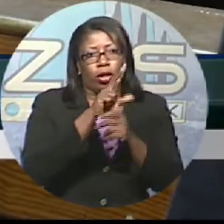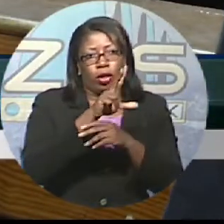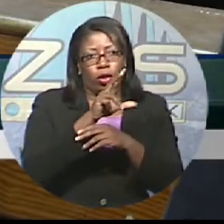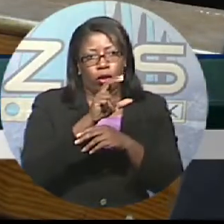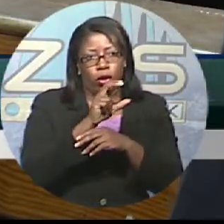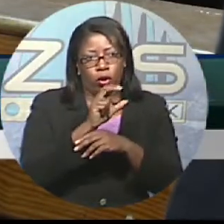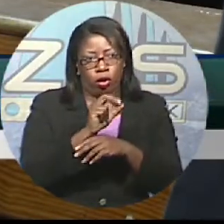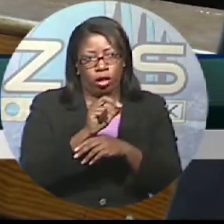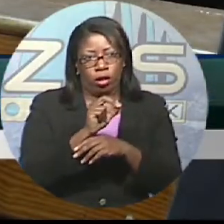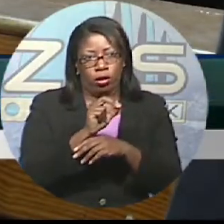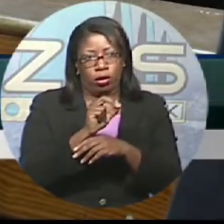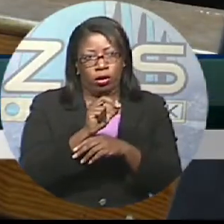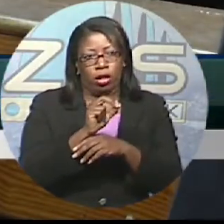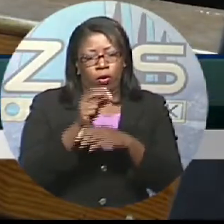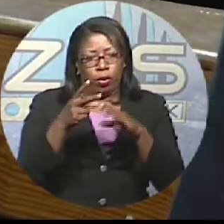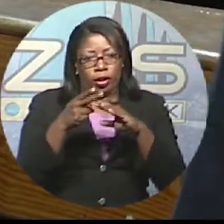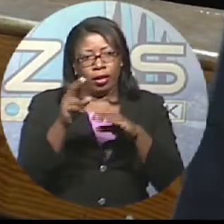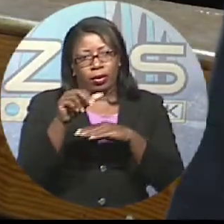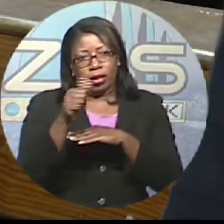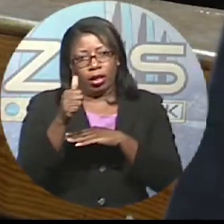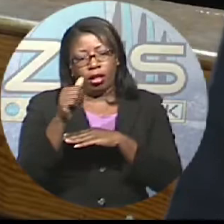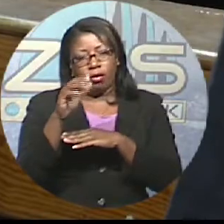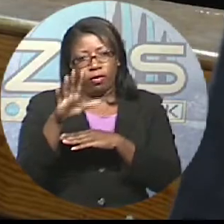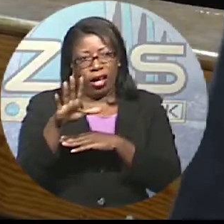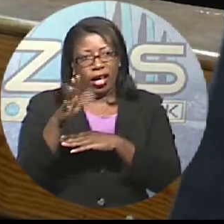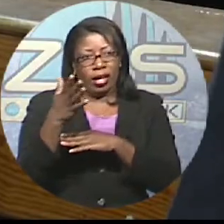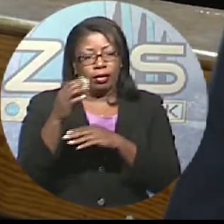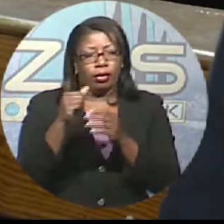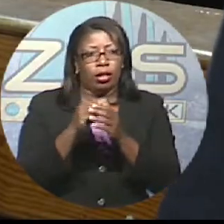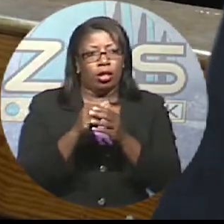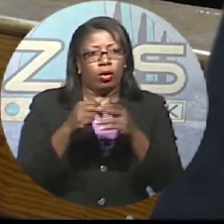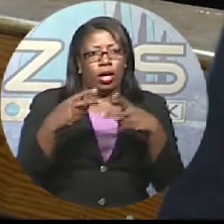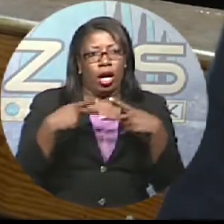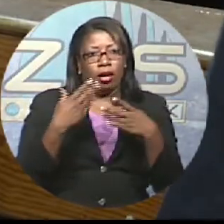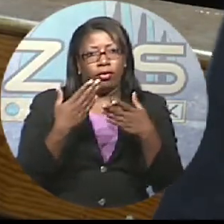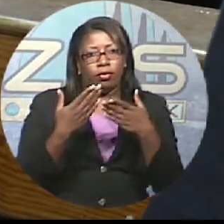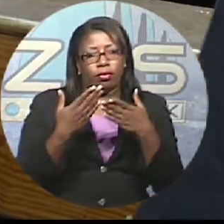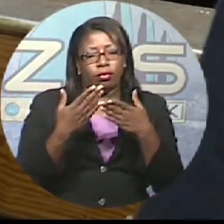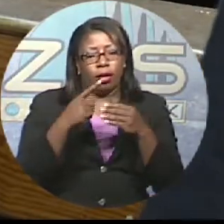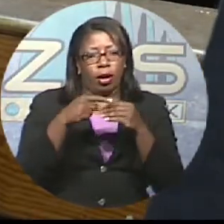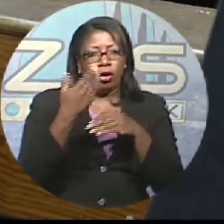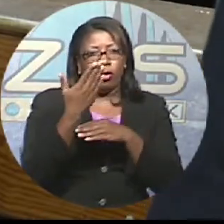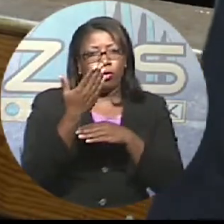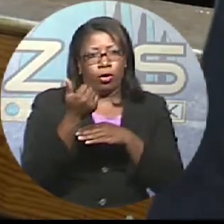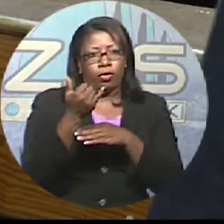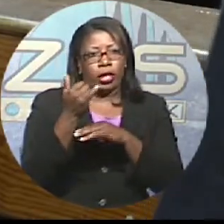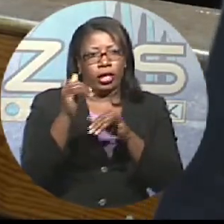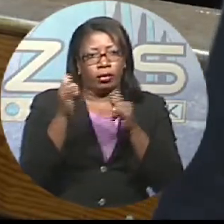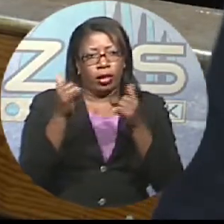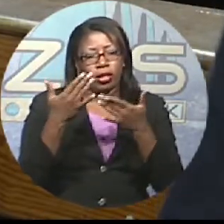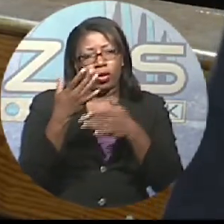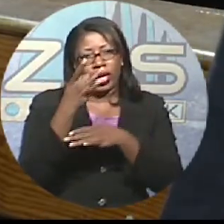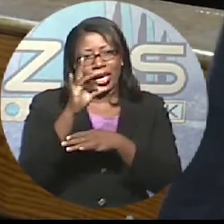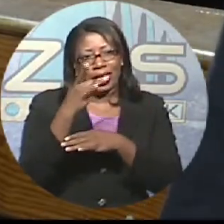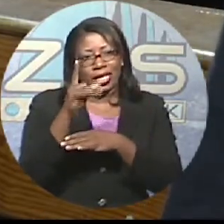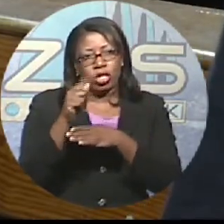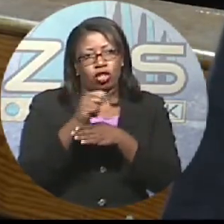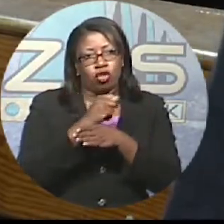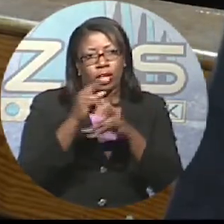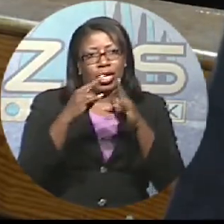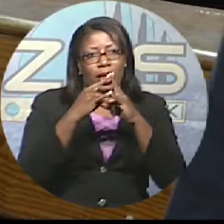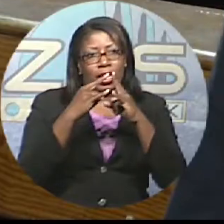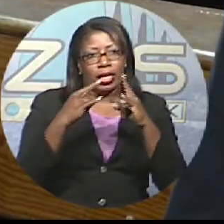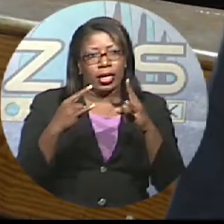we're getting ready to make another cut, about 5 or so that we can have at least 15 to 18 at training camp